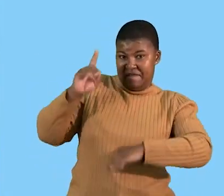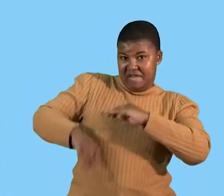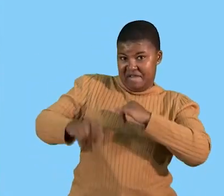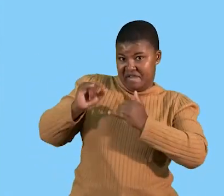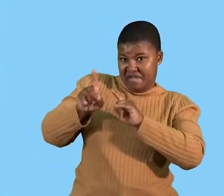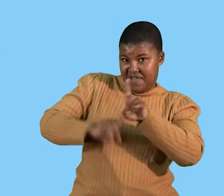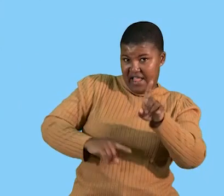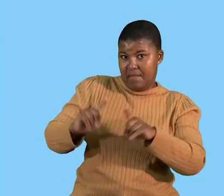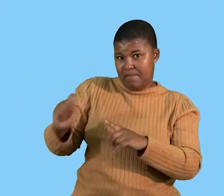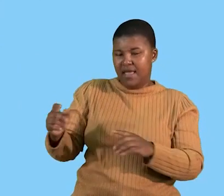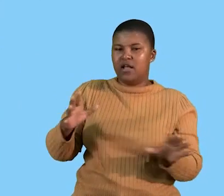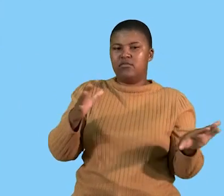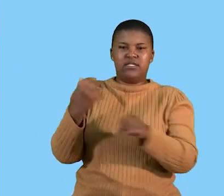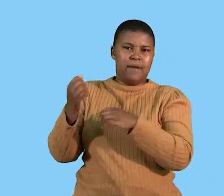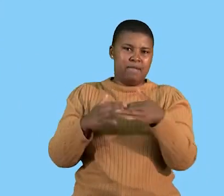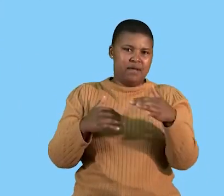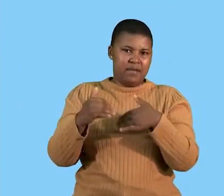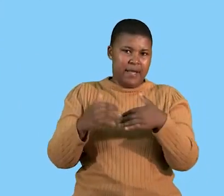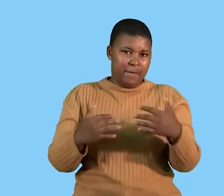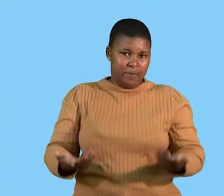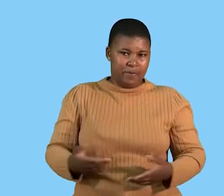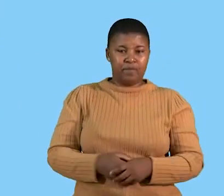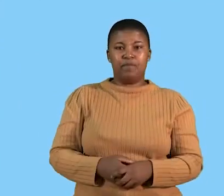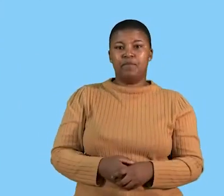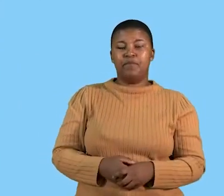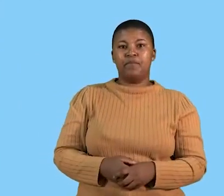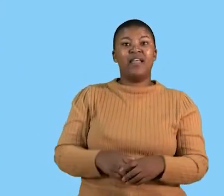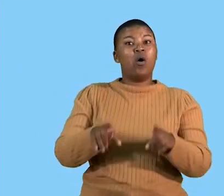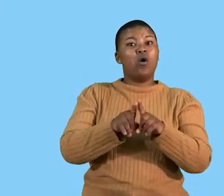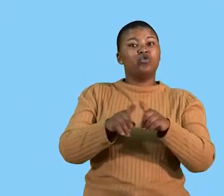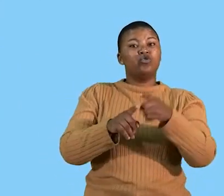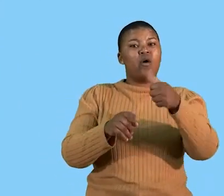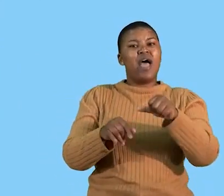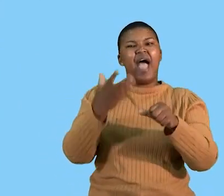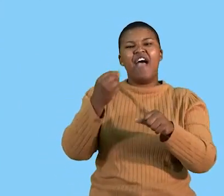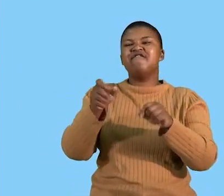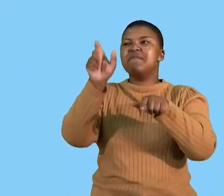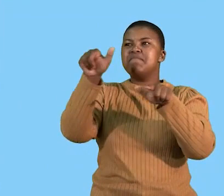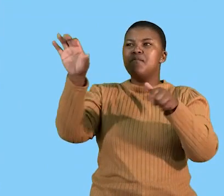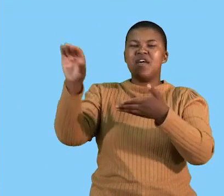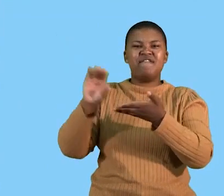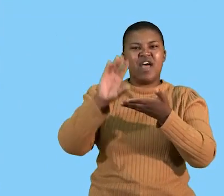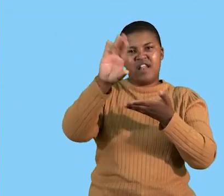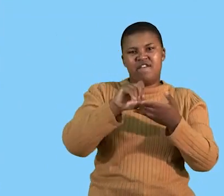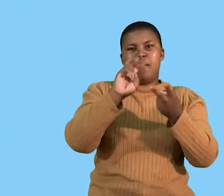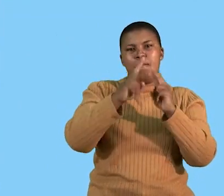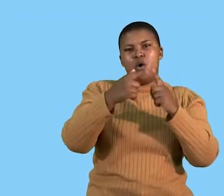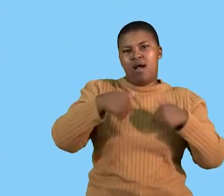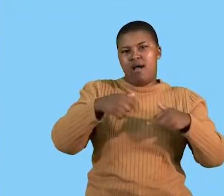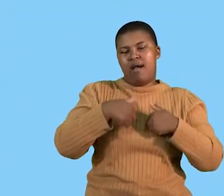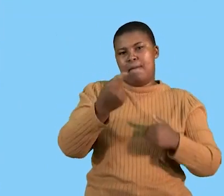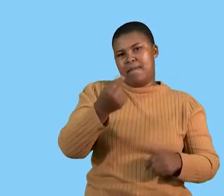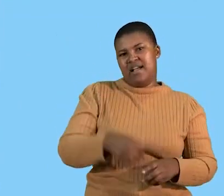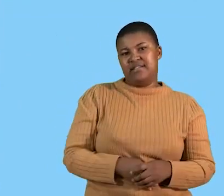the loan. And then receivable finance, where we have investors that loan us money. So this